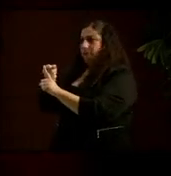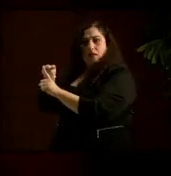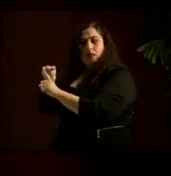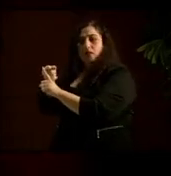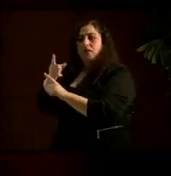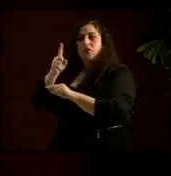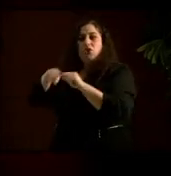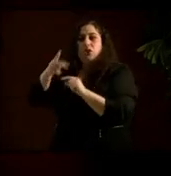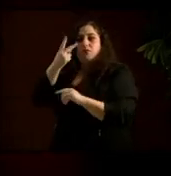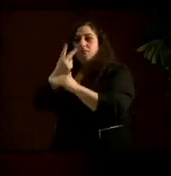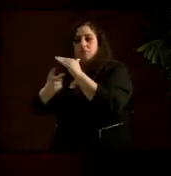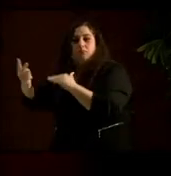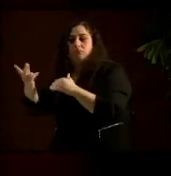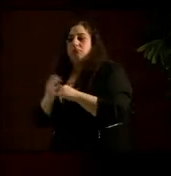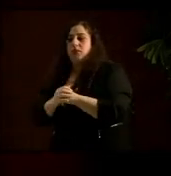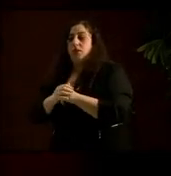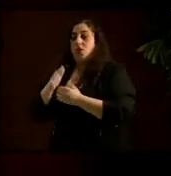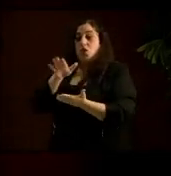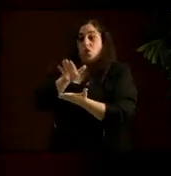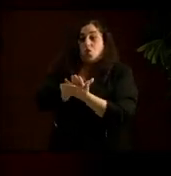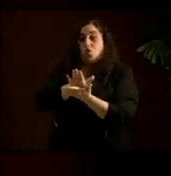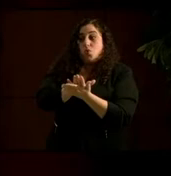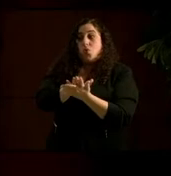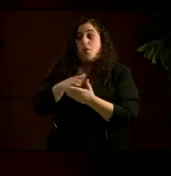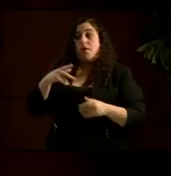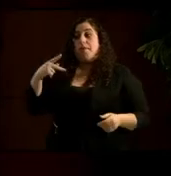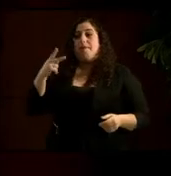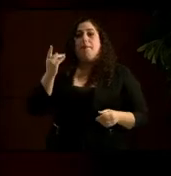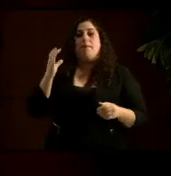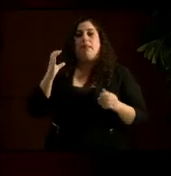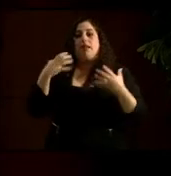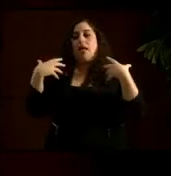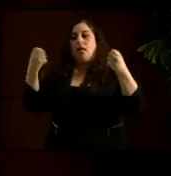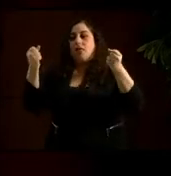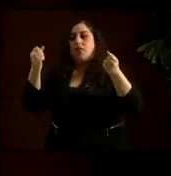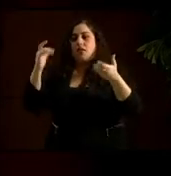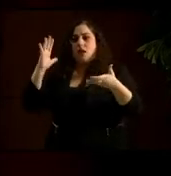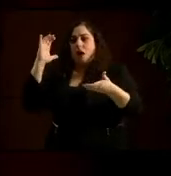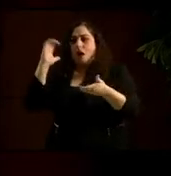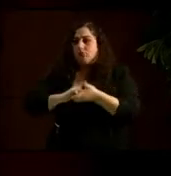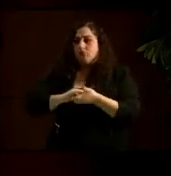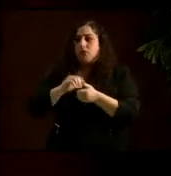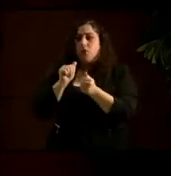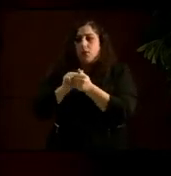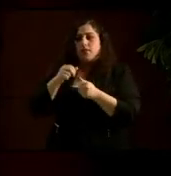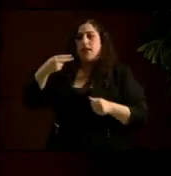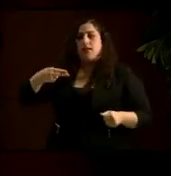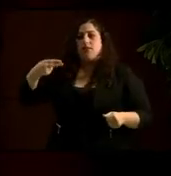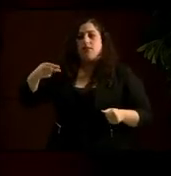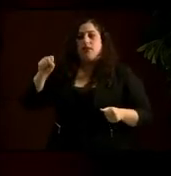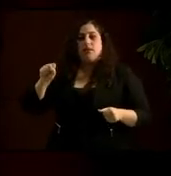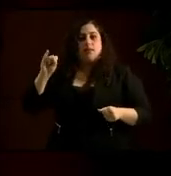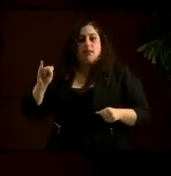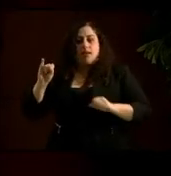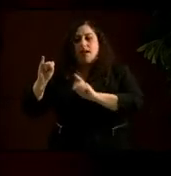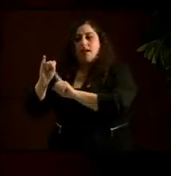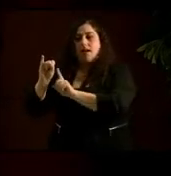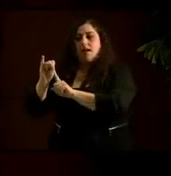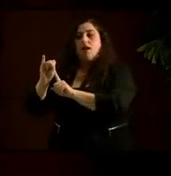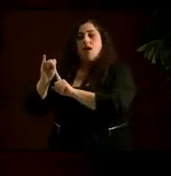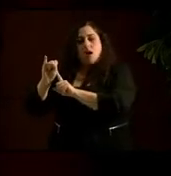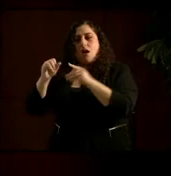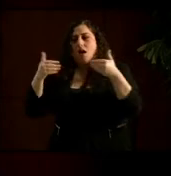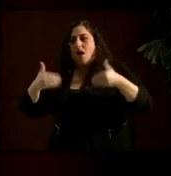School of Public Health forged with the San Diego County Department of Health and Human Services and the broader community to fight this